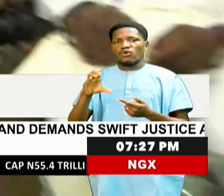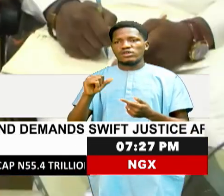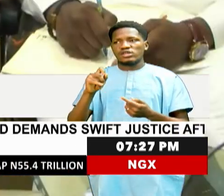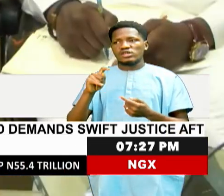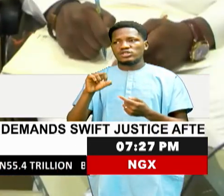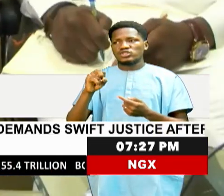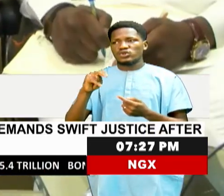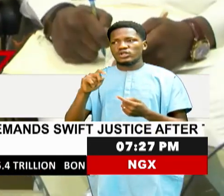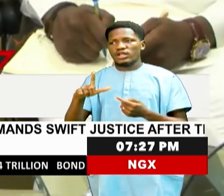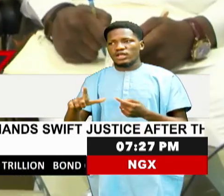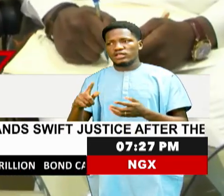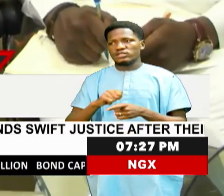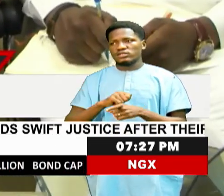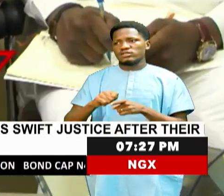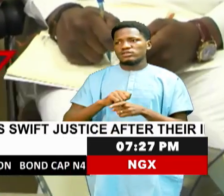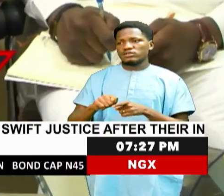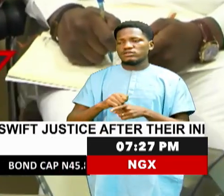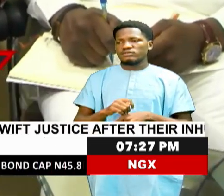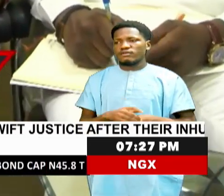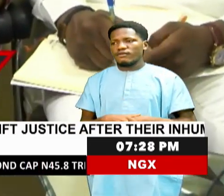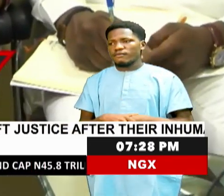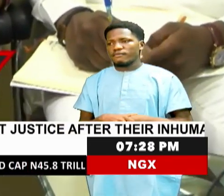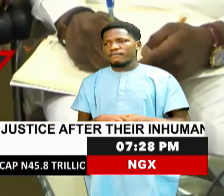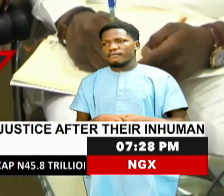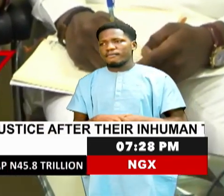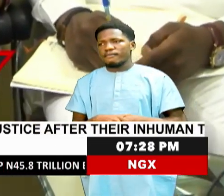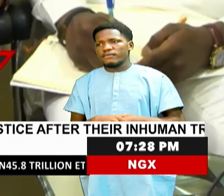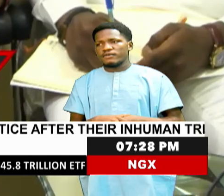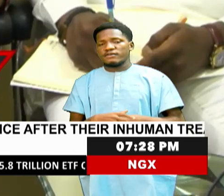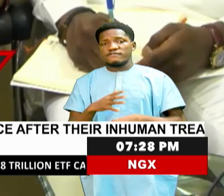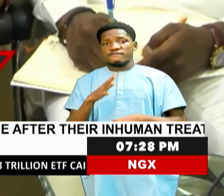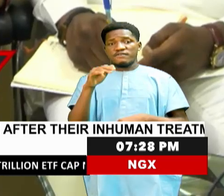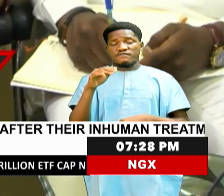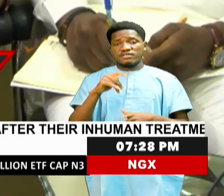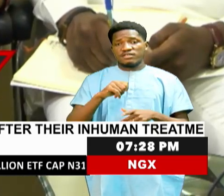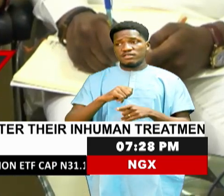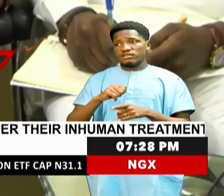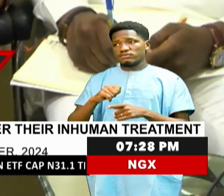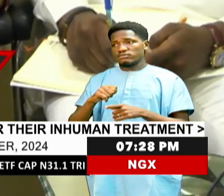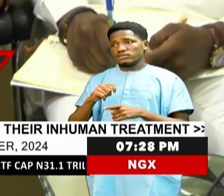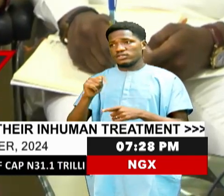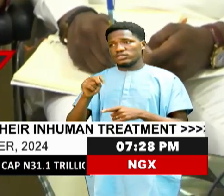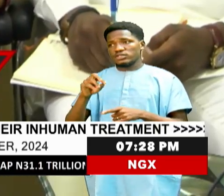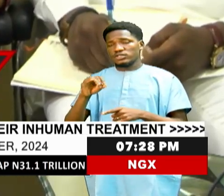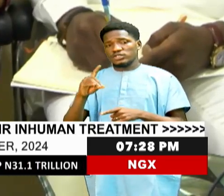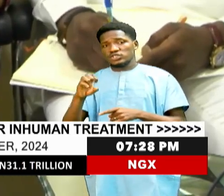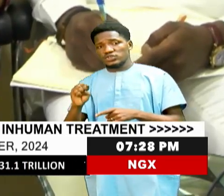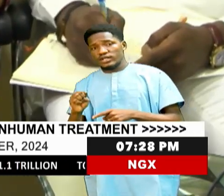15 different traits newly introduced or skills.